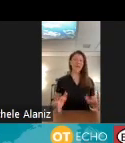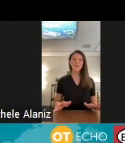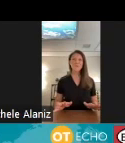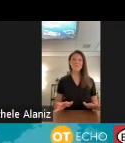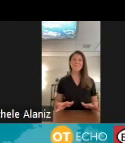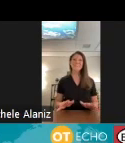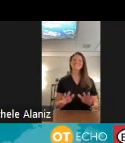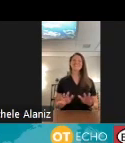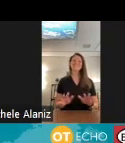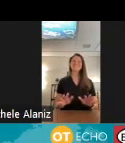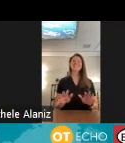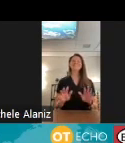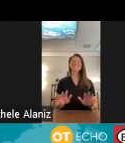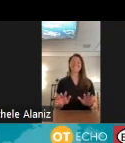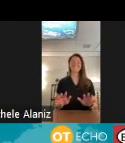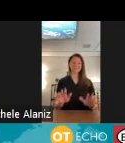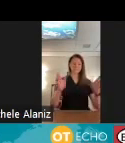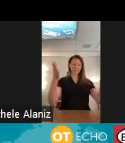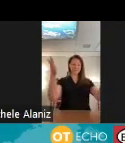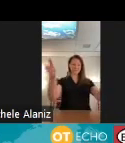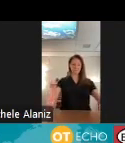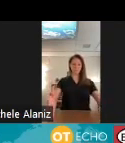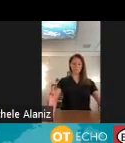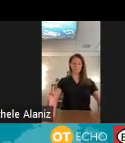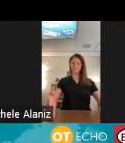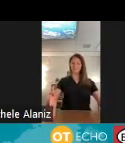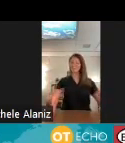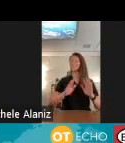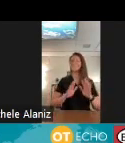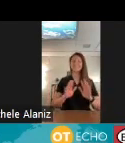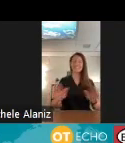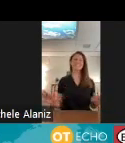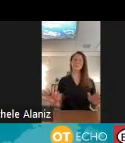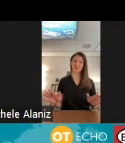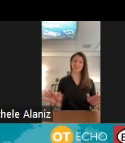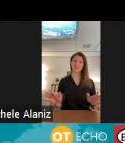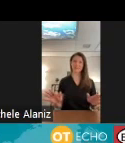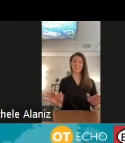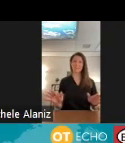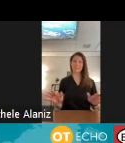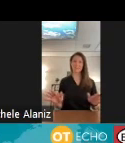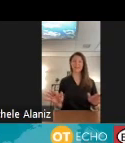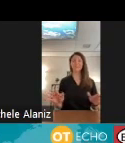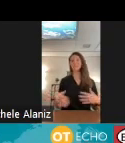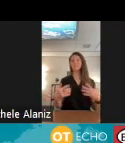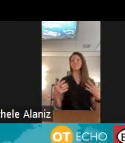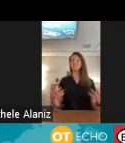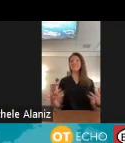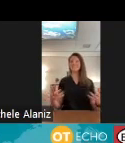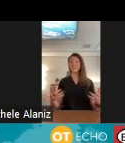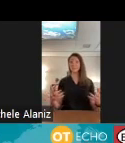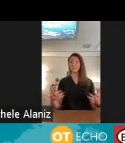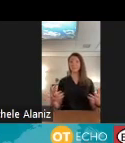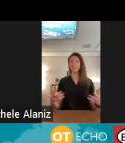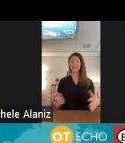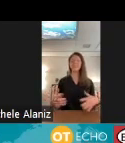At home, Jacob insists that the mom sits in one location, and he does not want her to get up and move around. And when she does